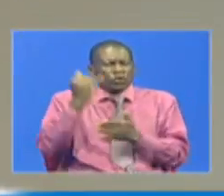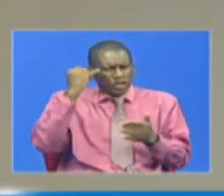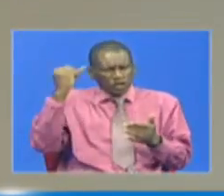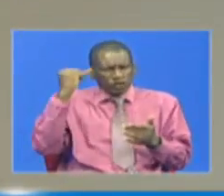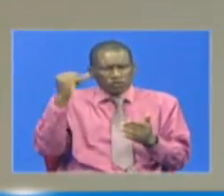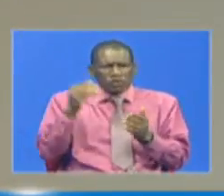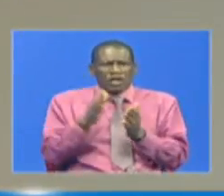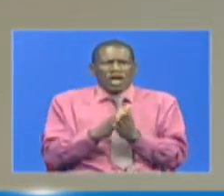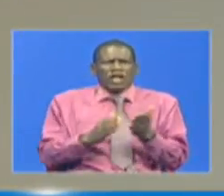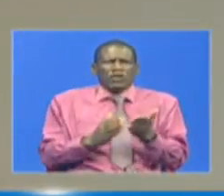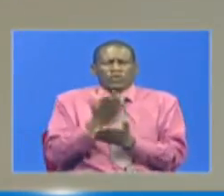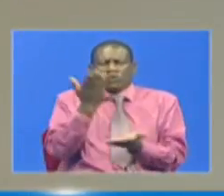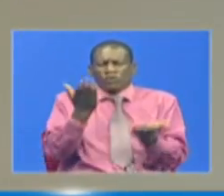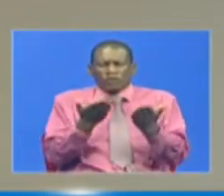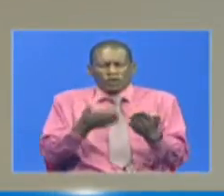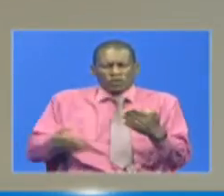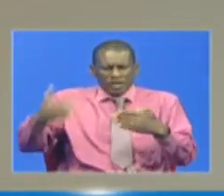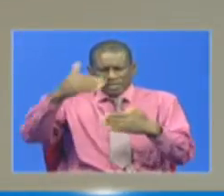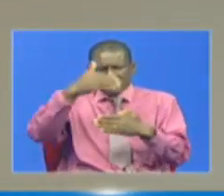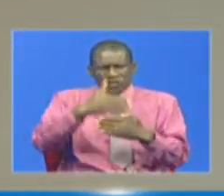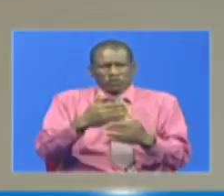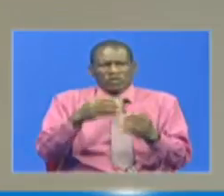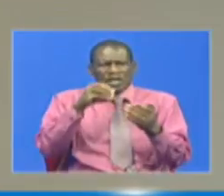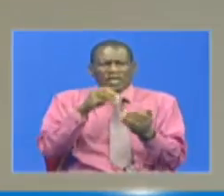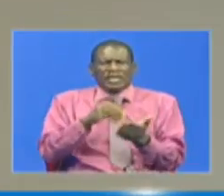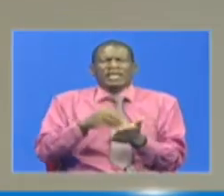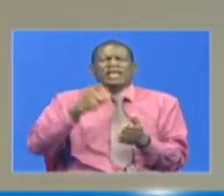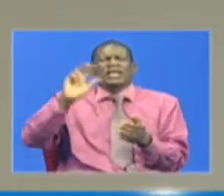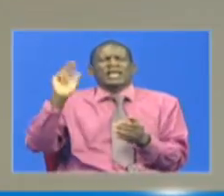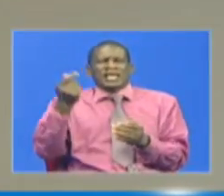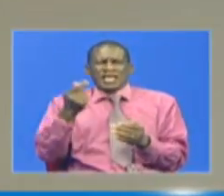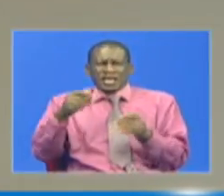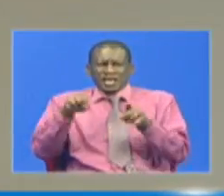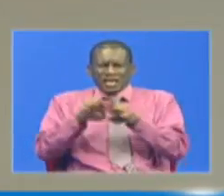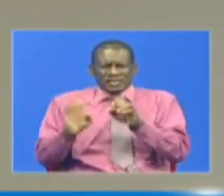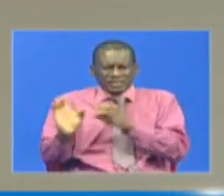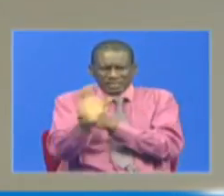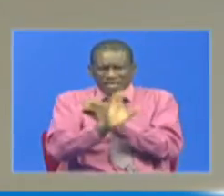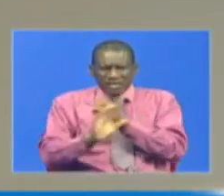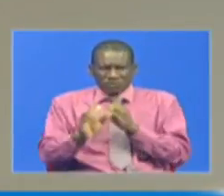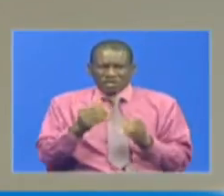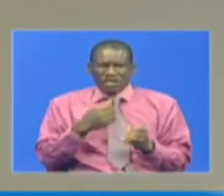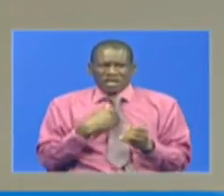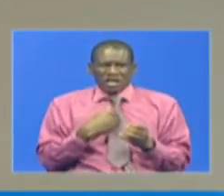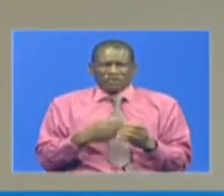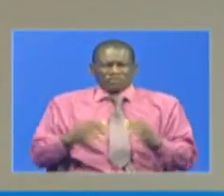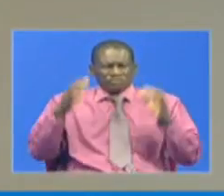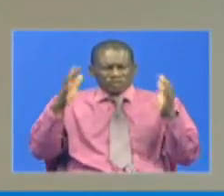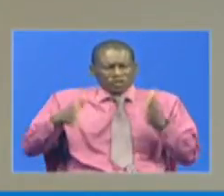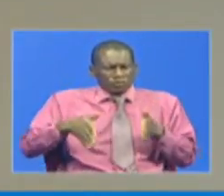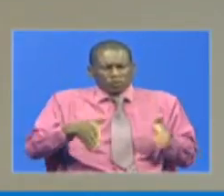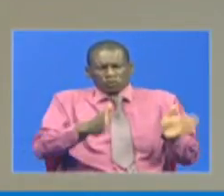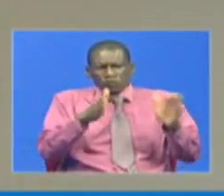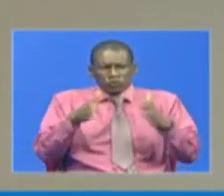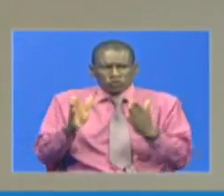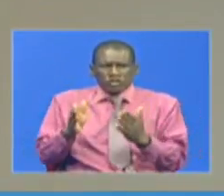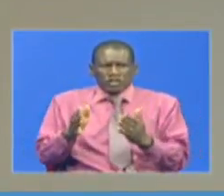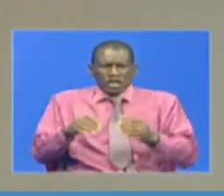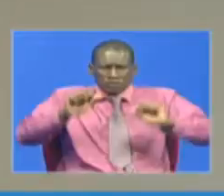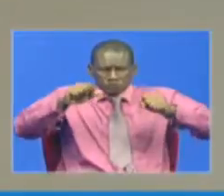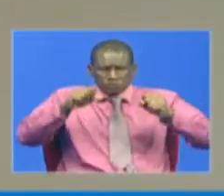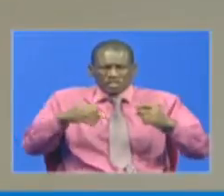and through value addition. Kenya as a country has huge potential for in a lot